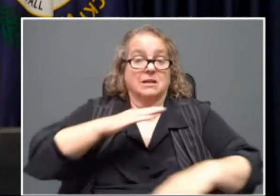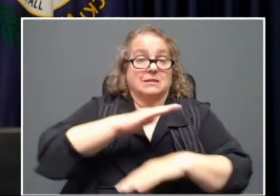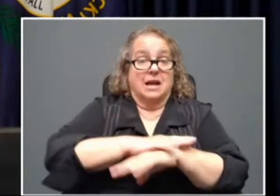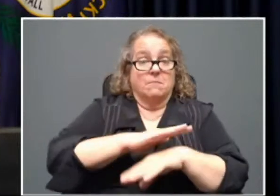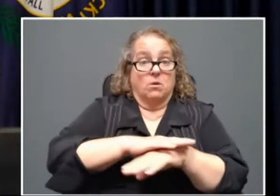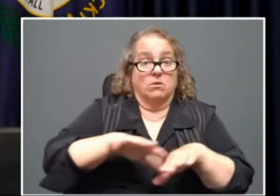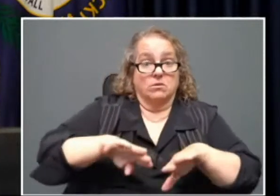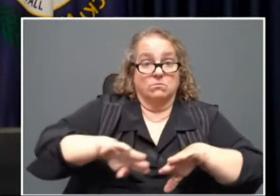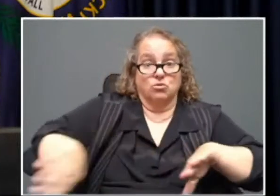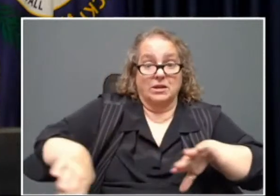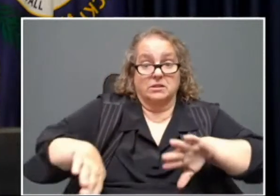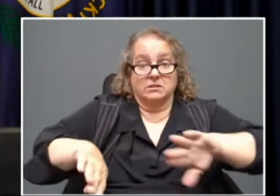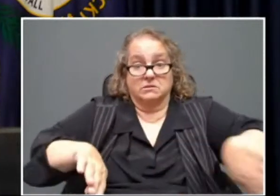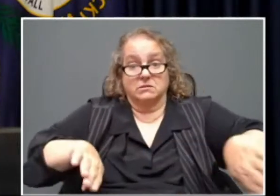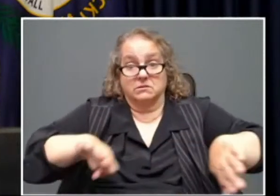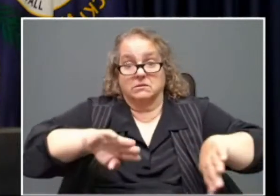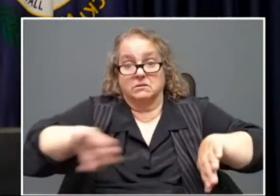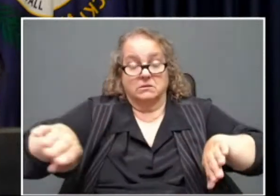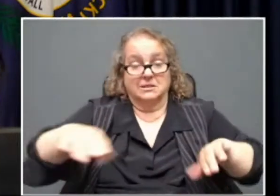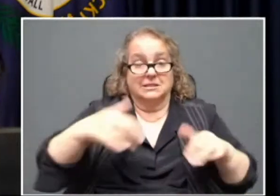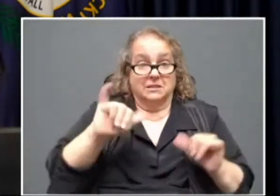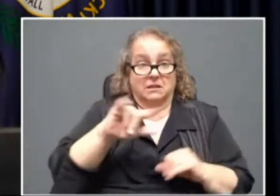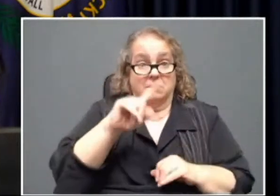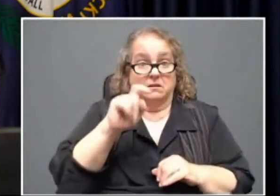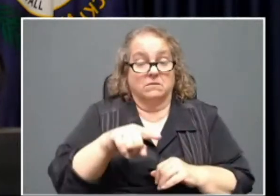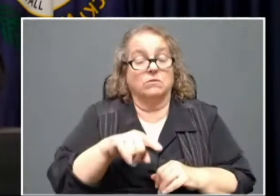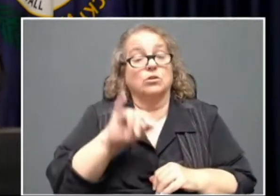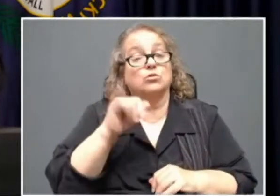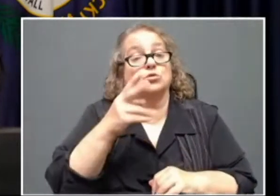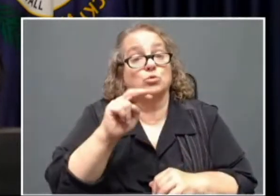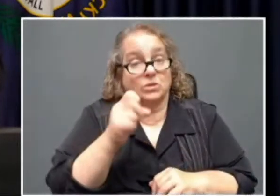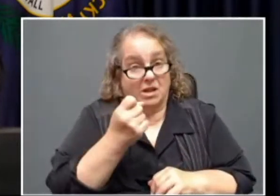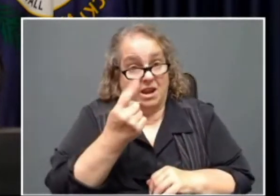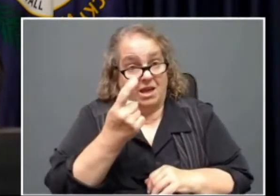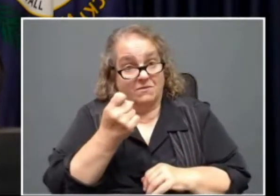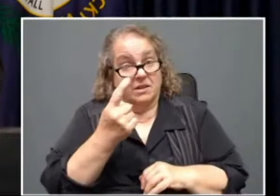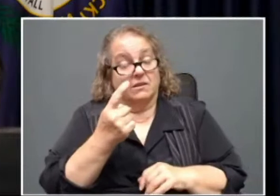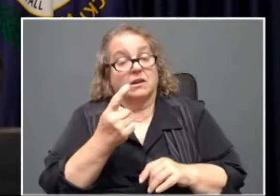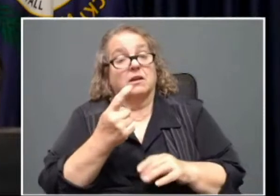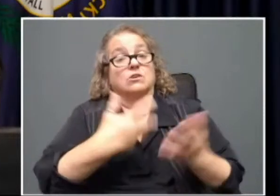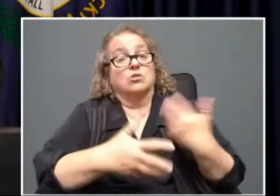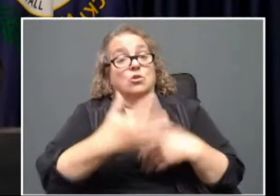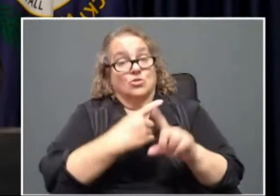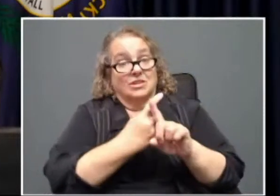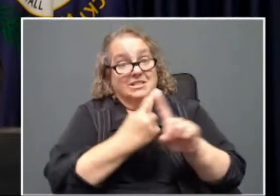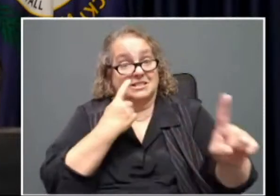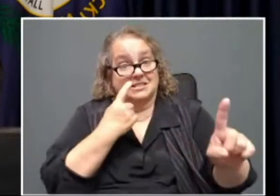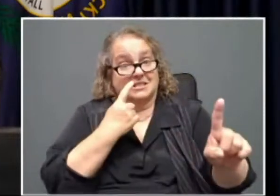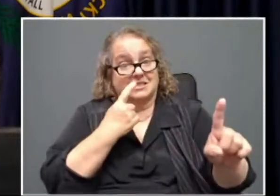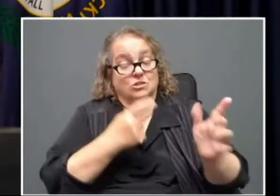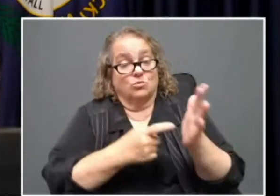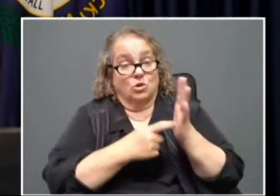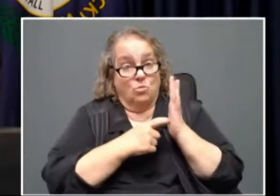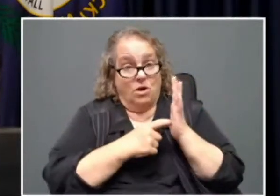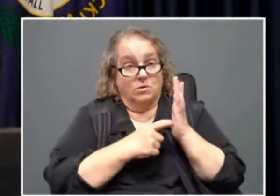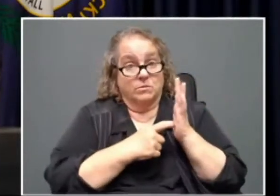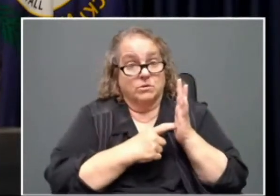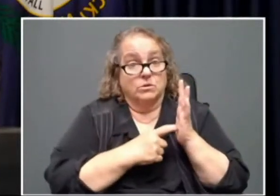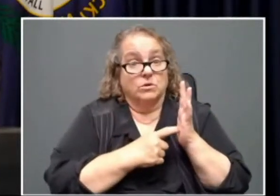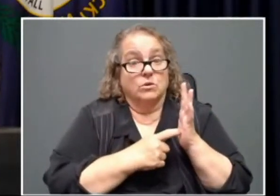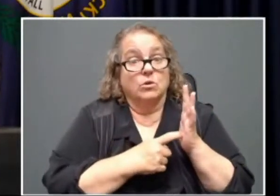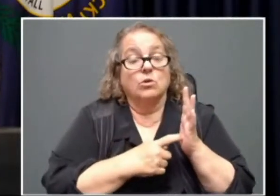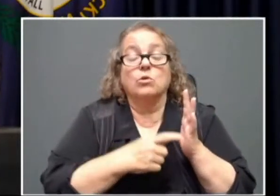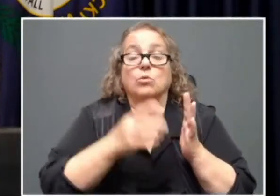Thank you. Yes, on June 11th, the distancing guidelines are being pulled